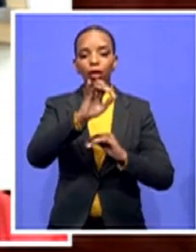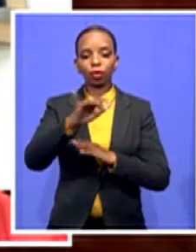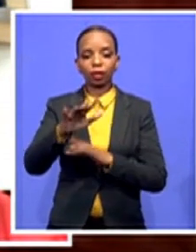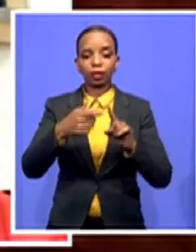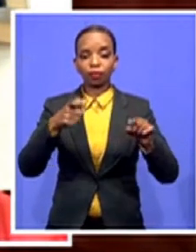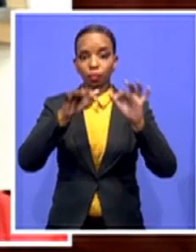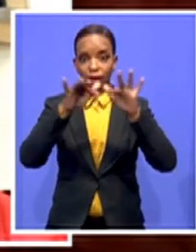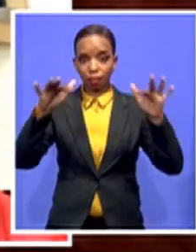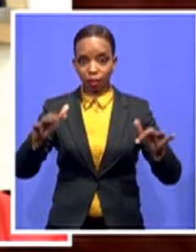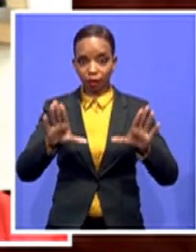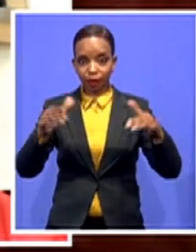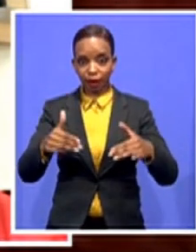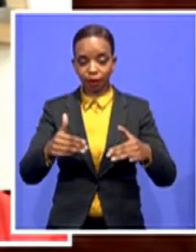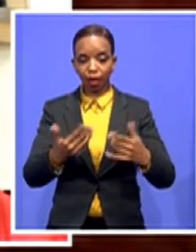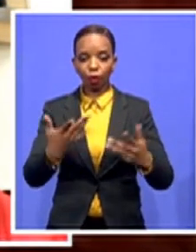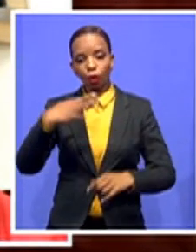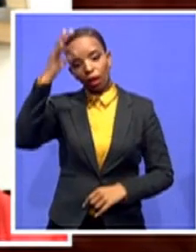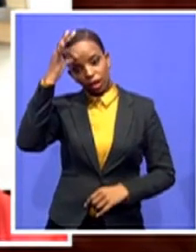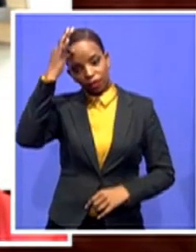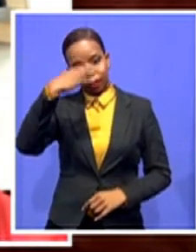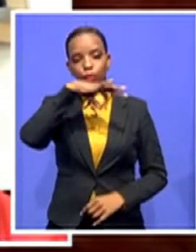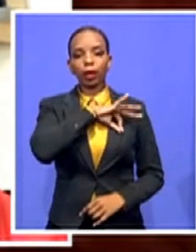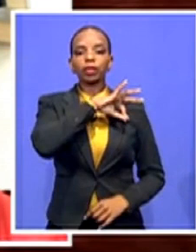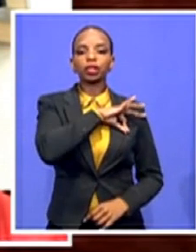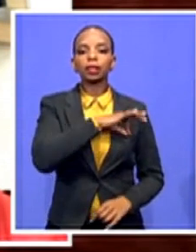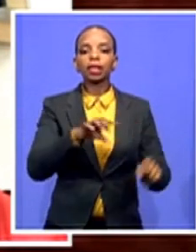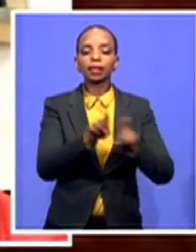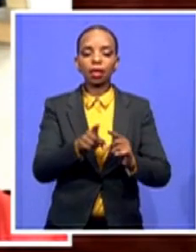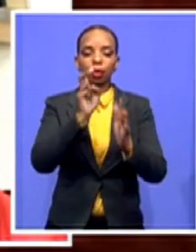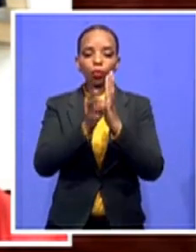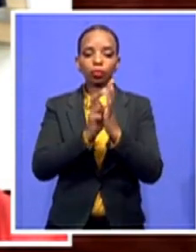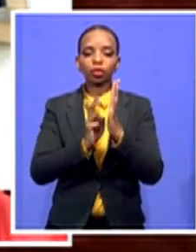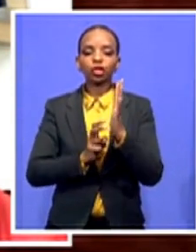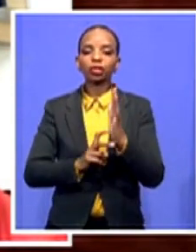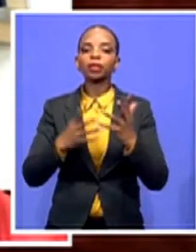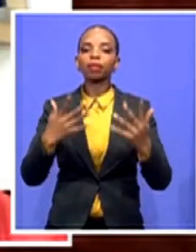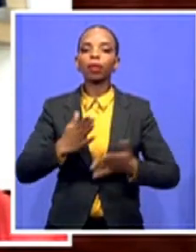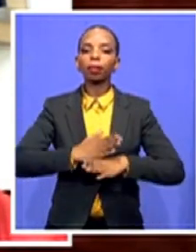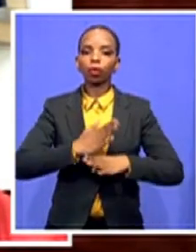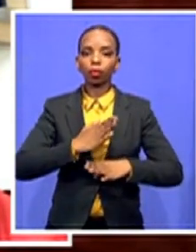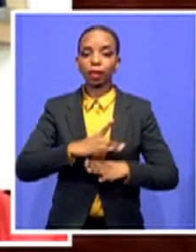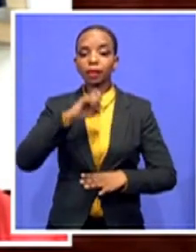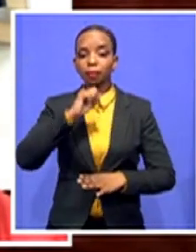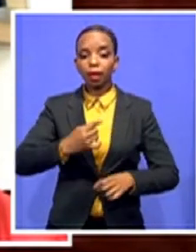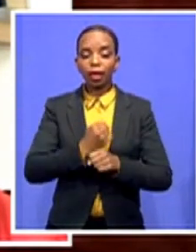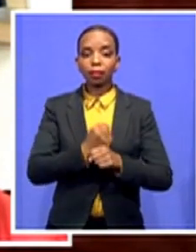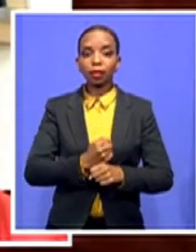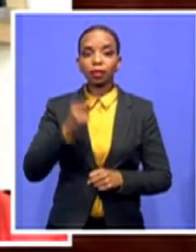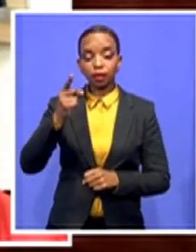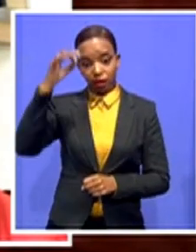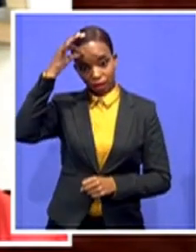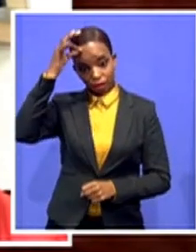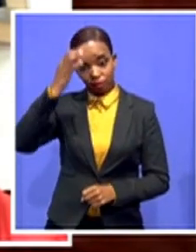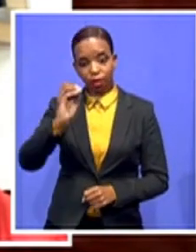employment, something that have led to government to basically walk out of a signed agreement it has with the public